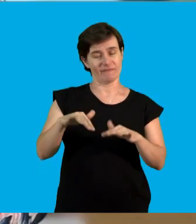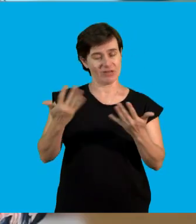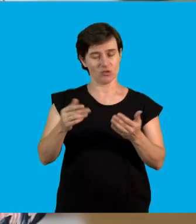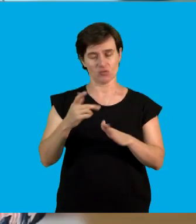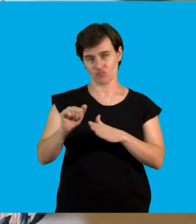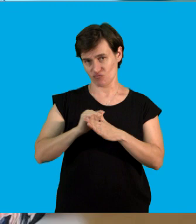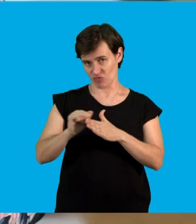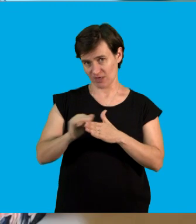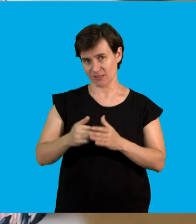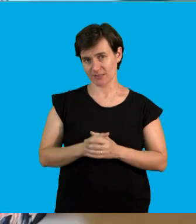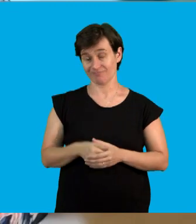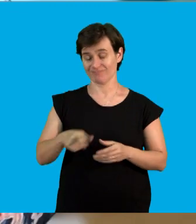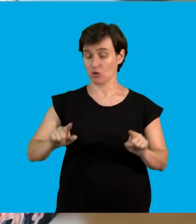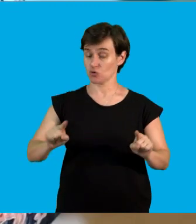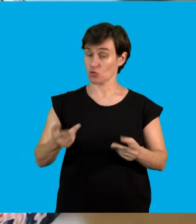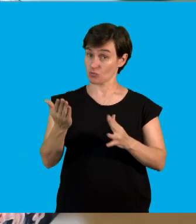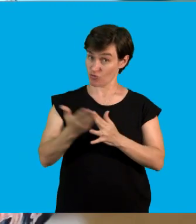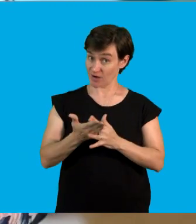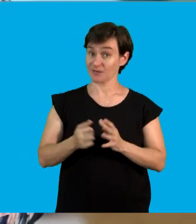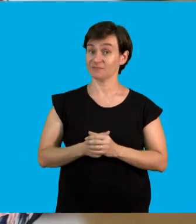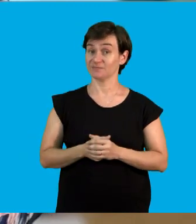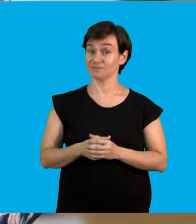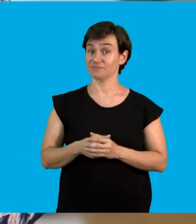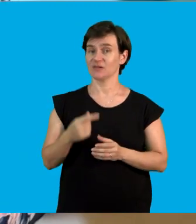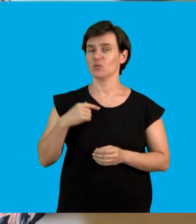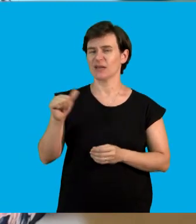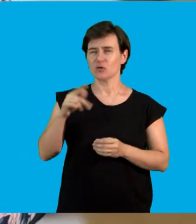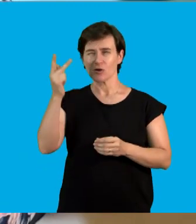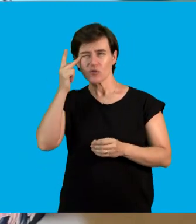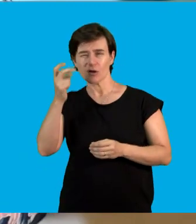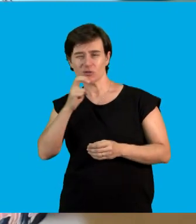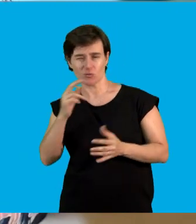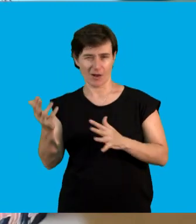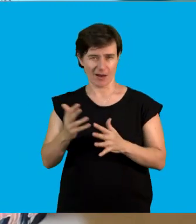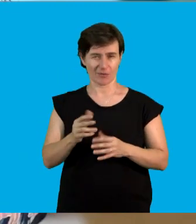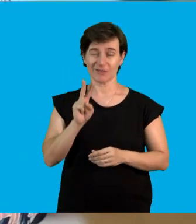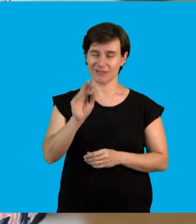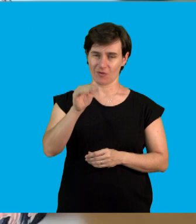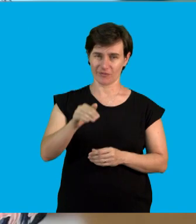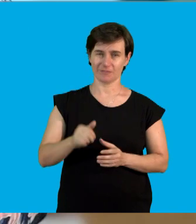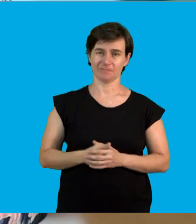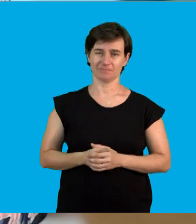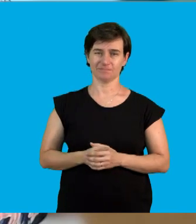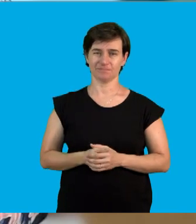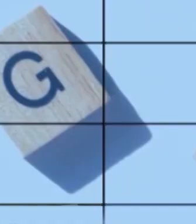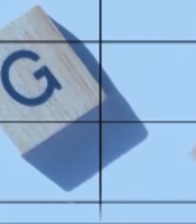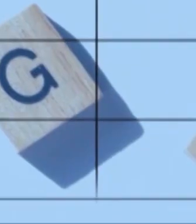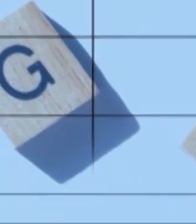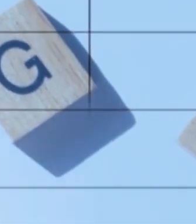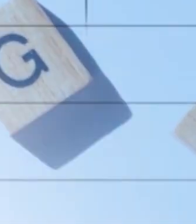the practice part. Let's quickly take a break and then we'll get to the application part. See you soon.